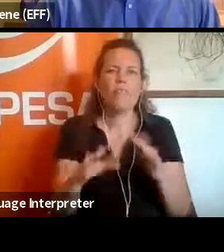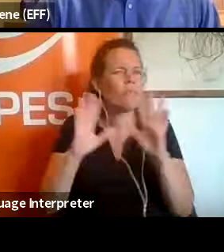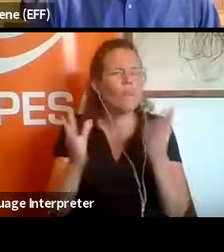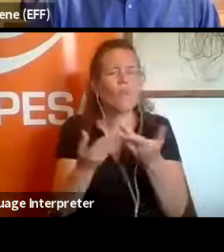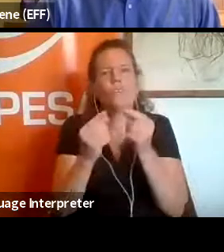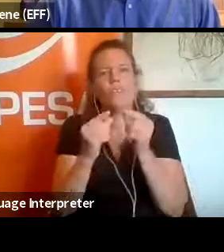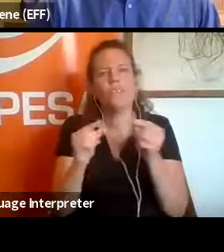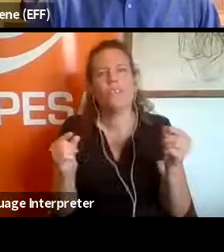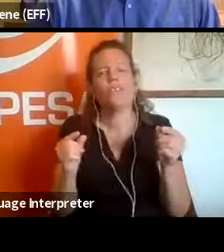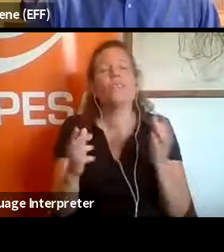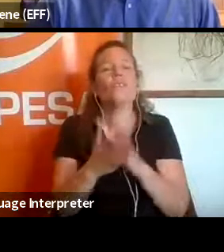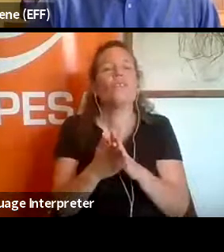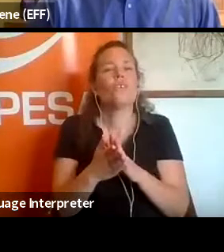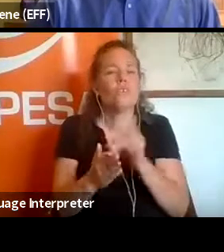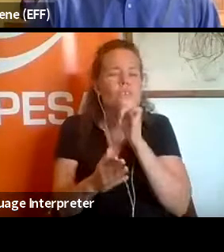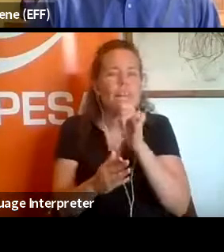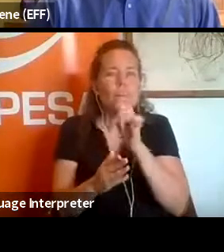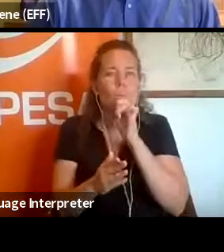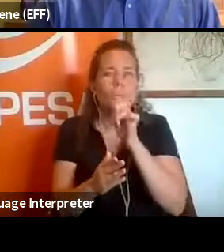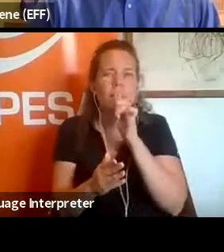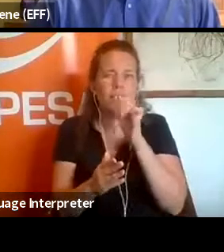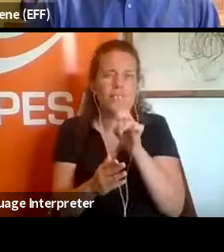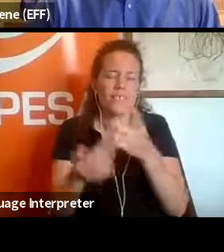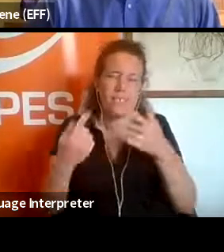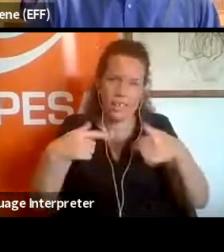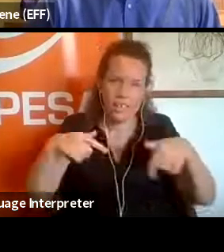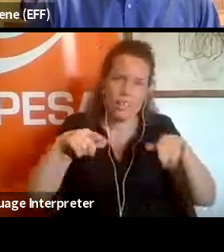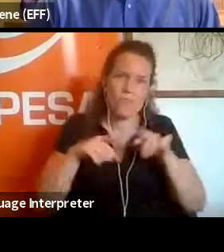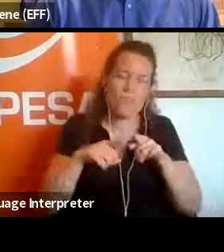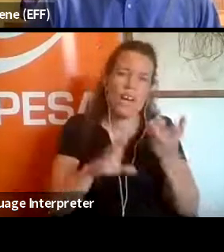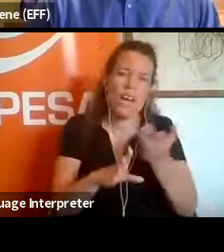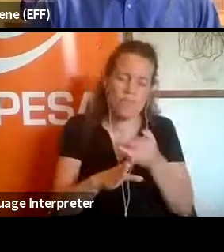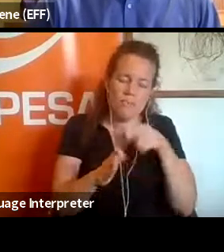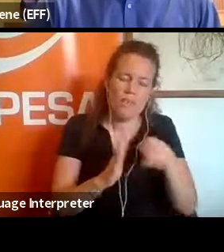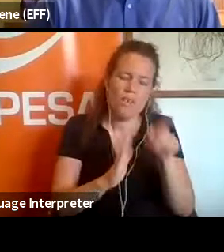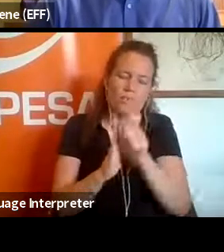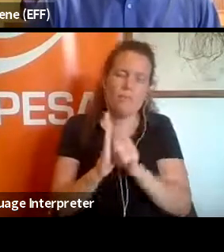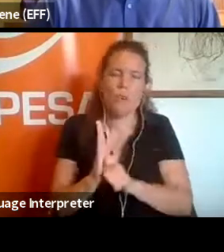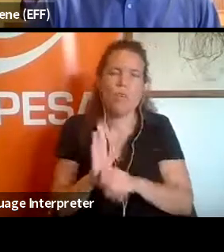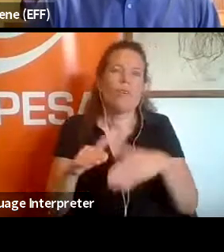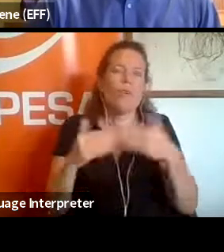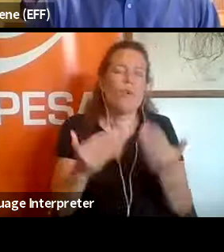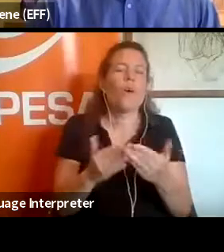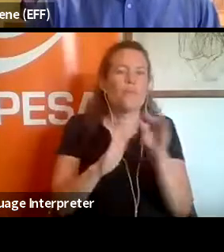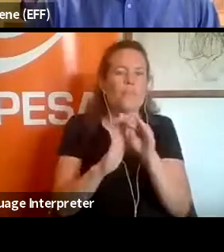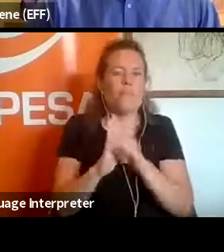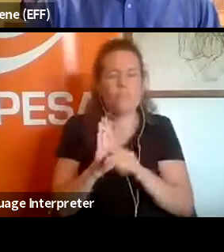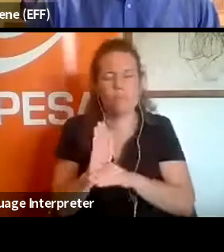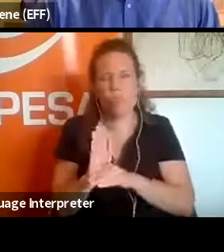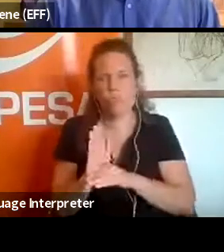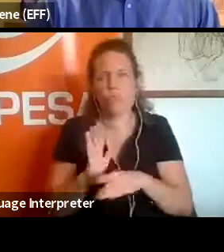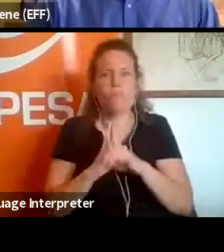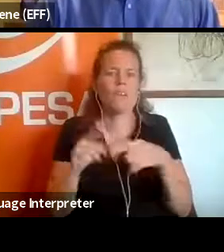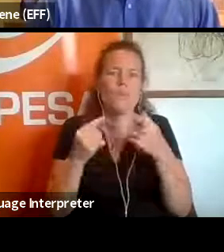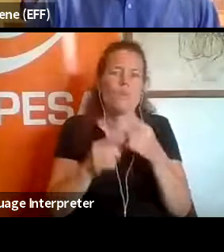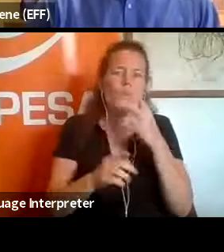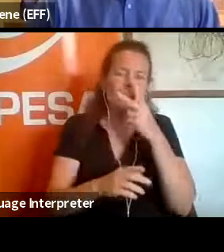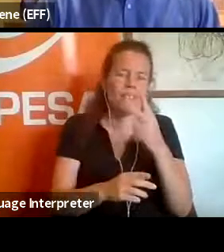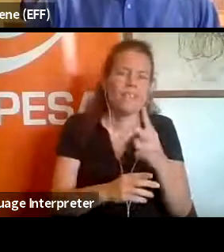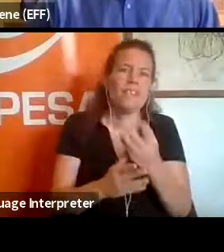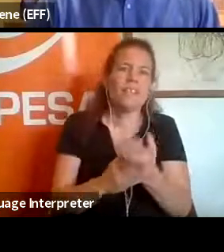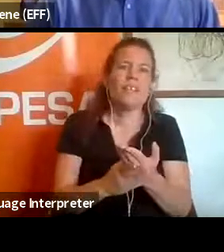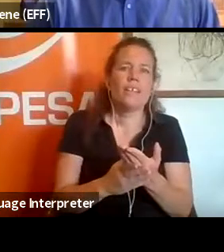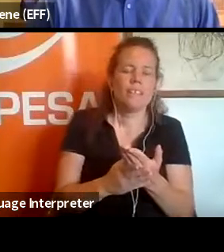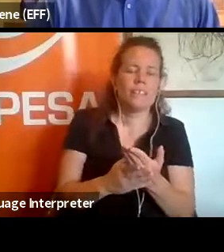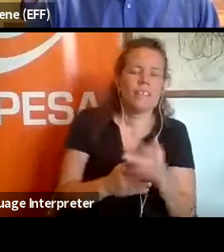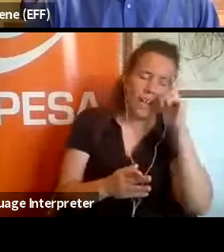detailed recommendations that we'll have in the report or in the principles. But we see that governmental